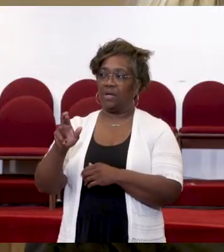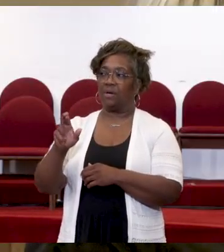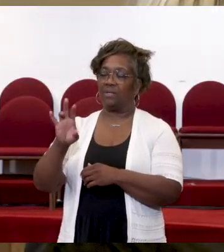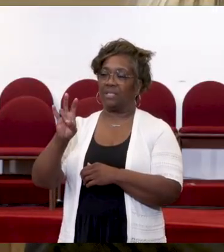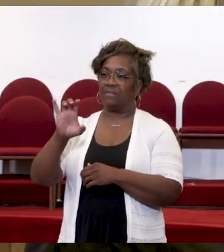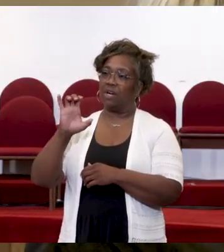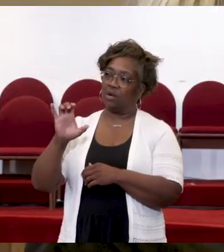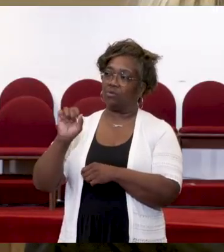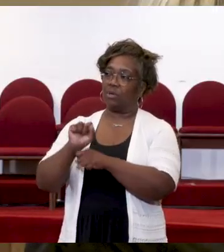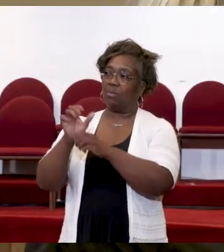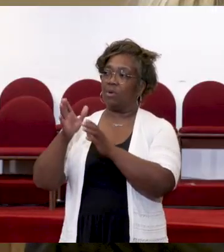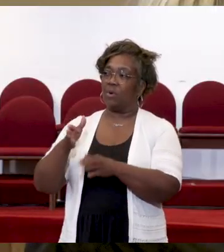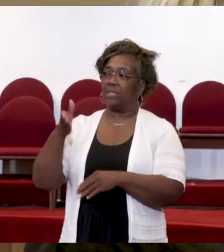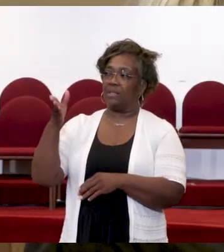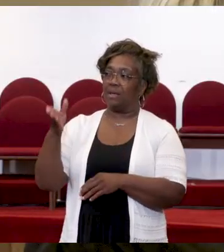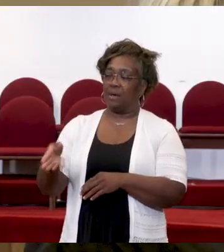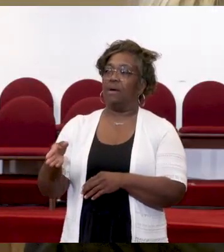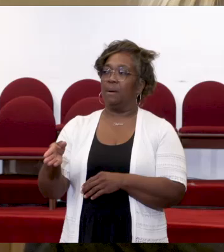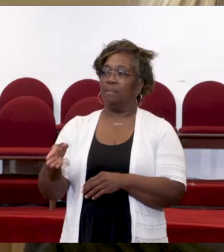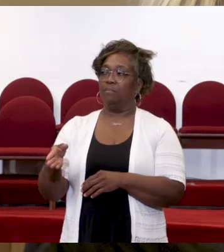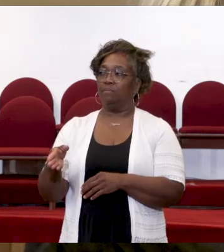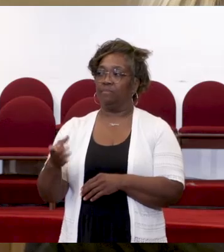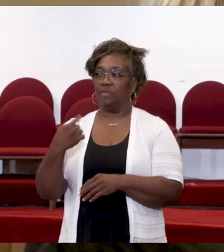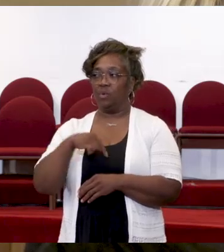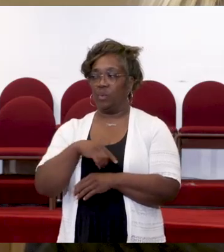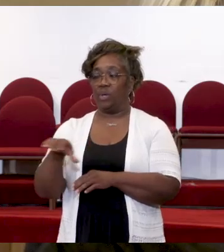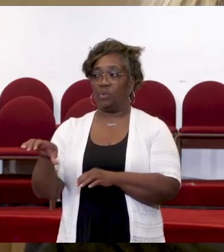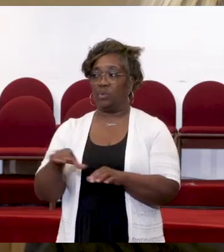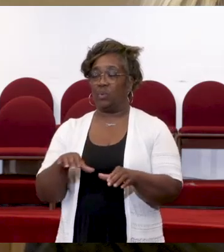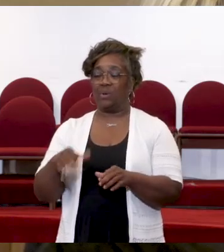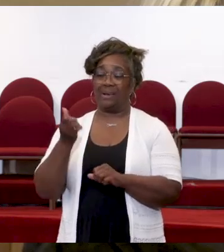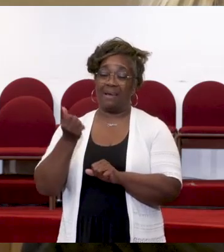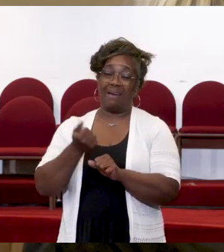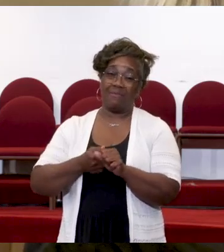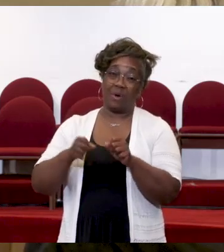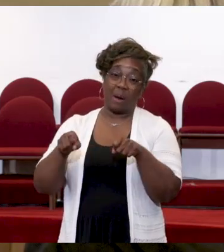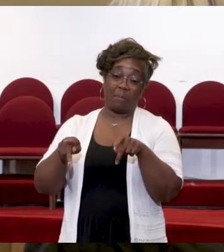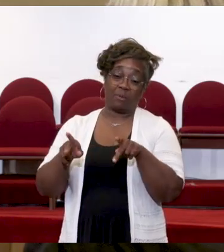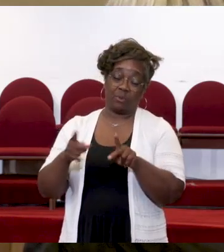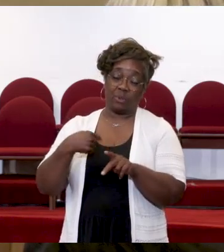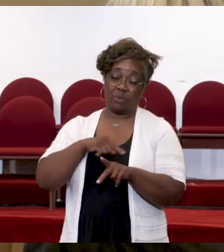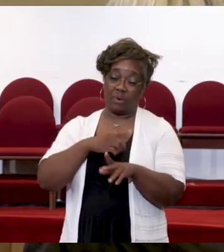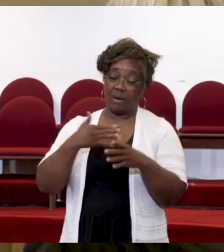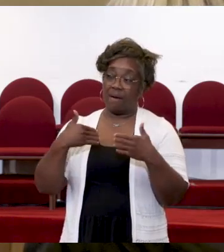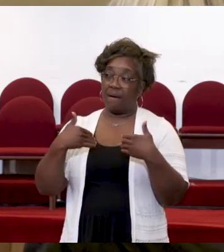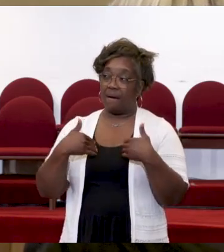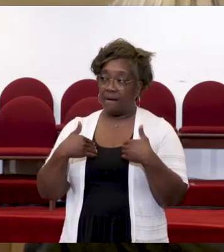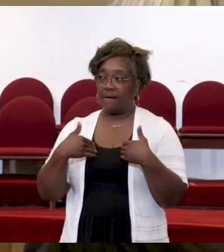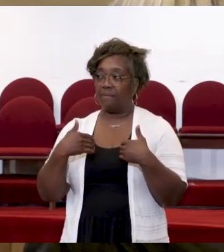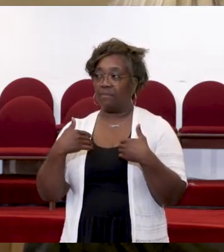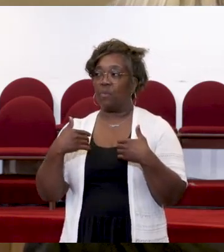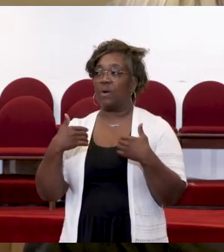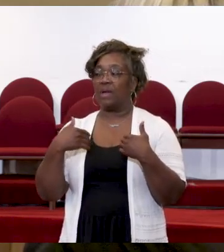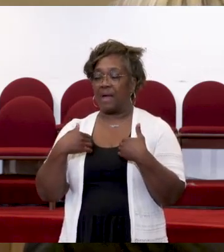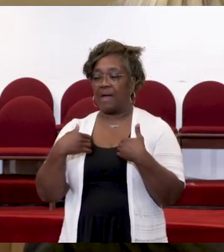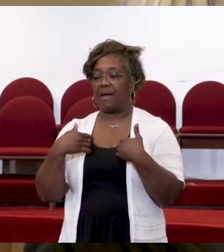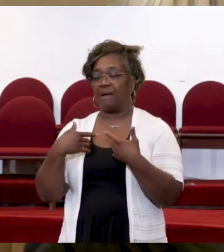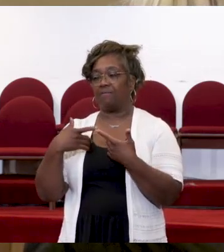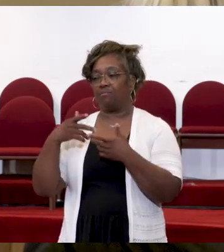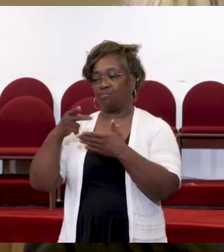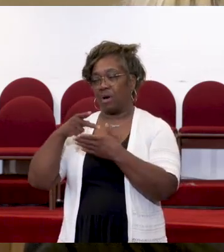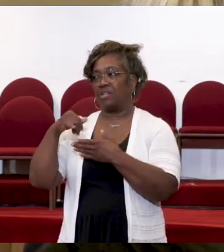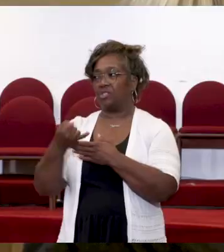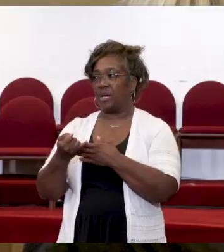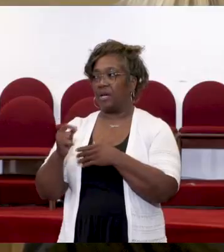site. So what we have been doing is every chance we get, we have an individual project plan. But if we